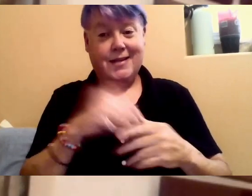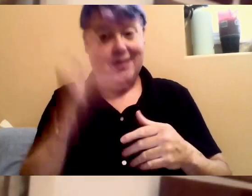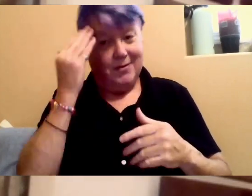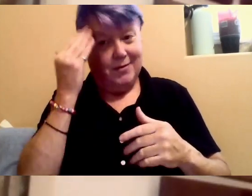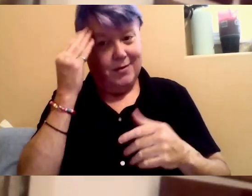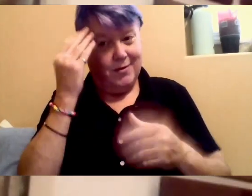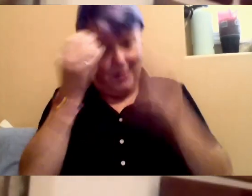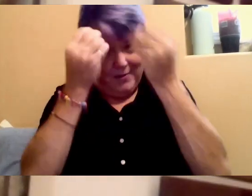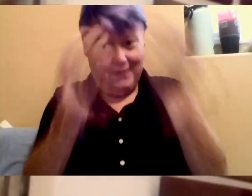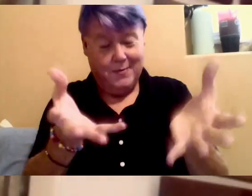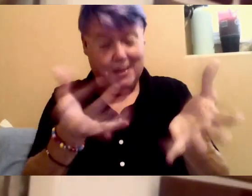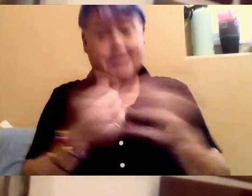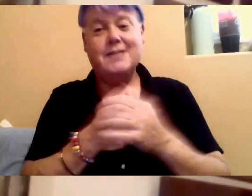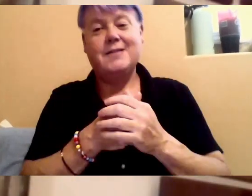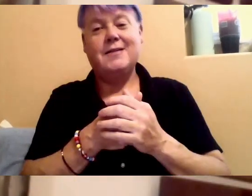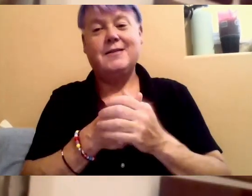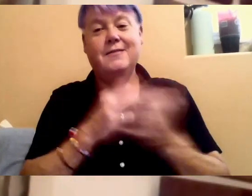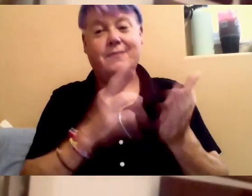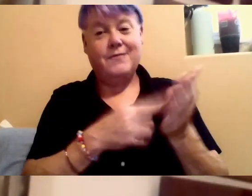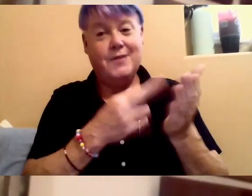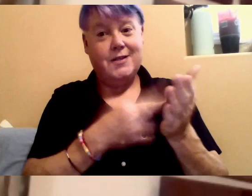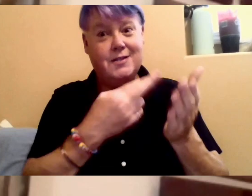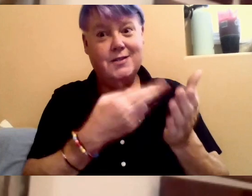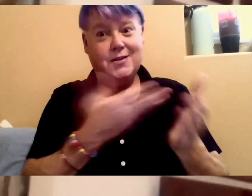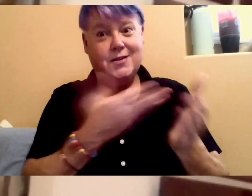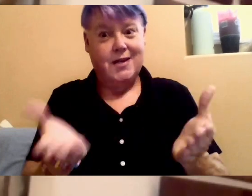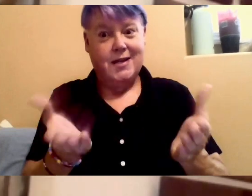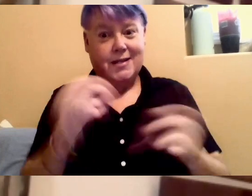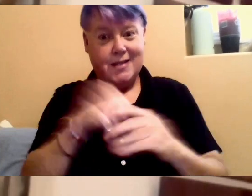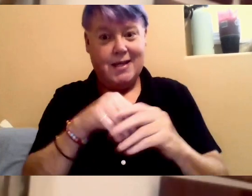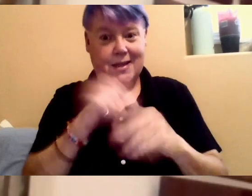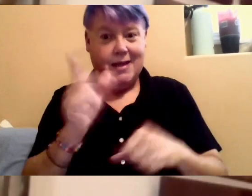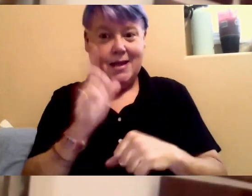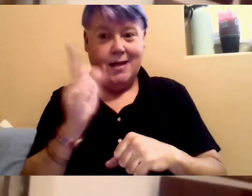you've got research tools right there. And you